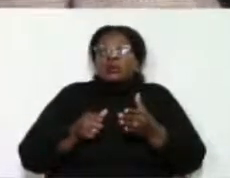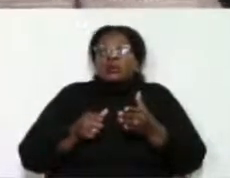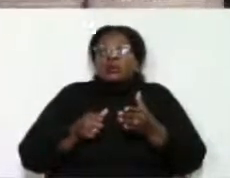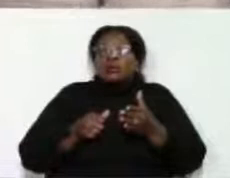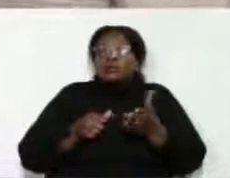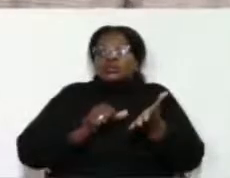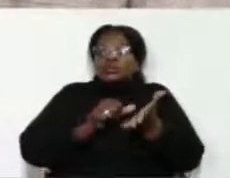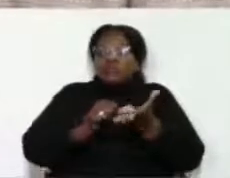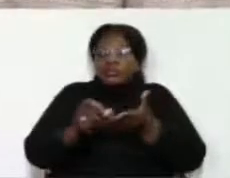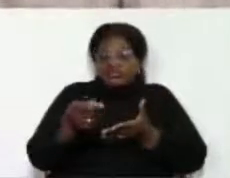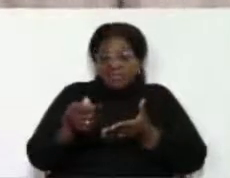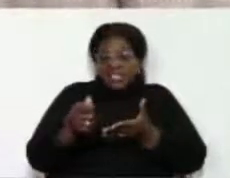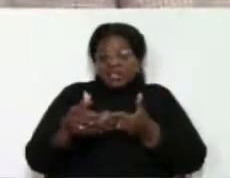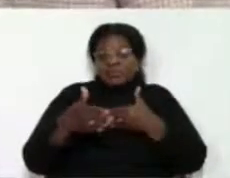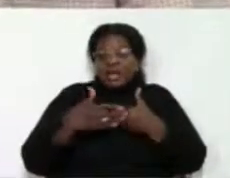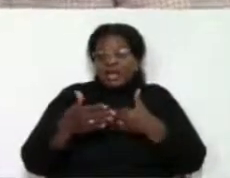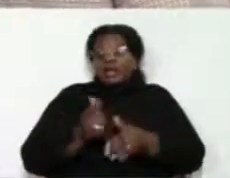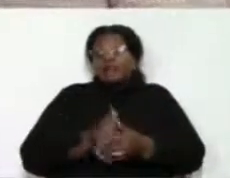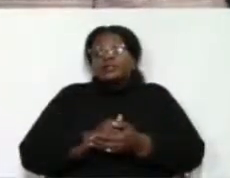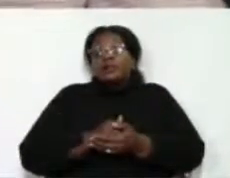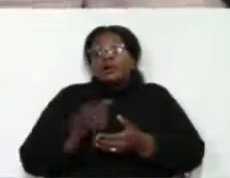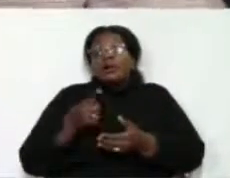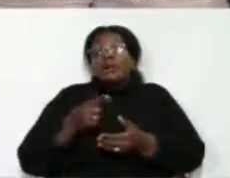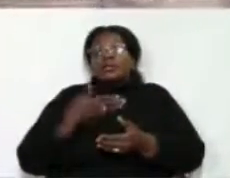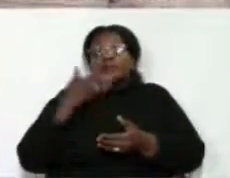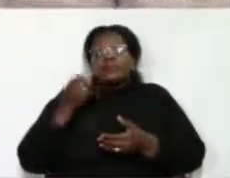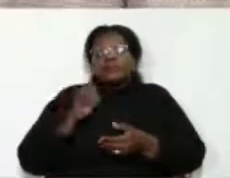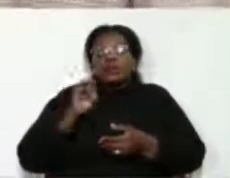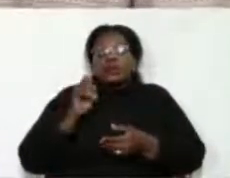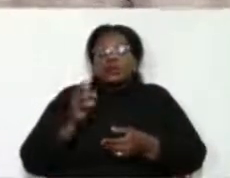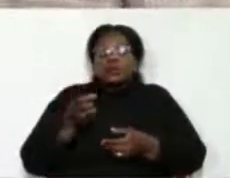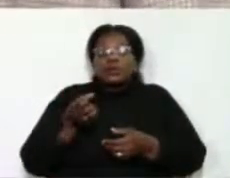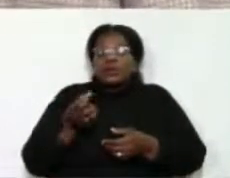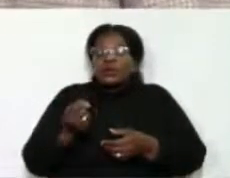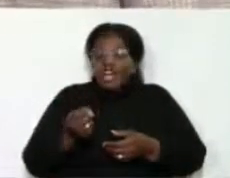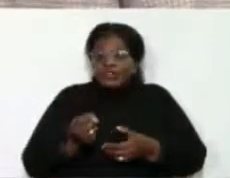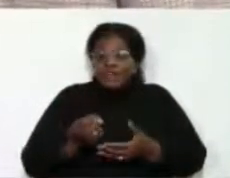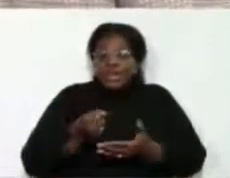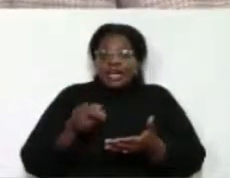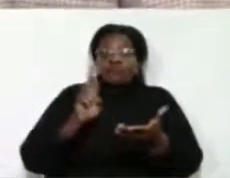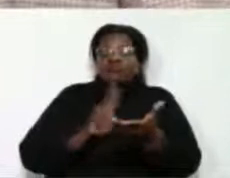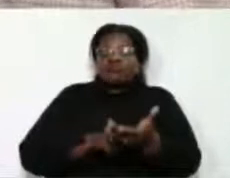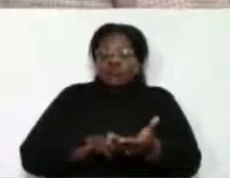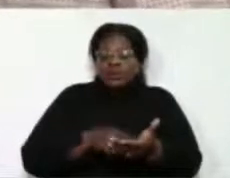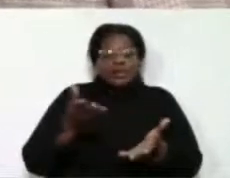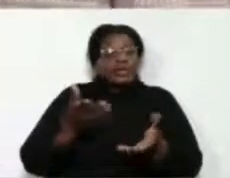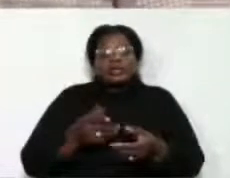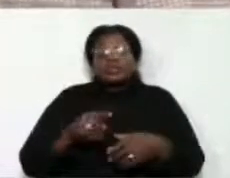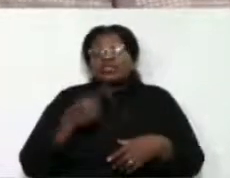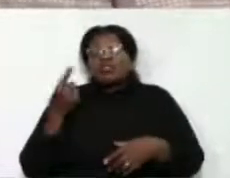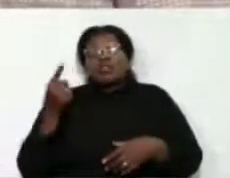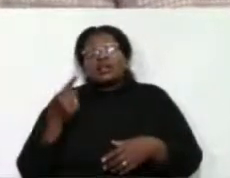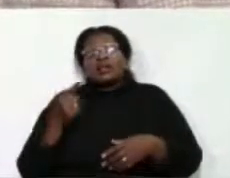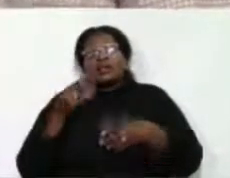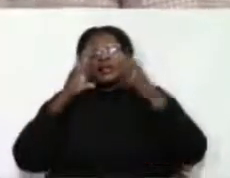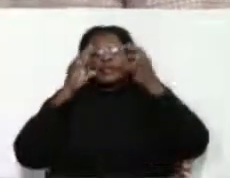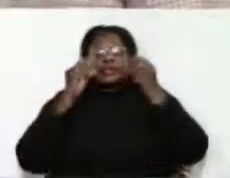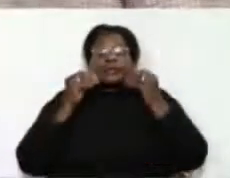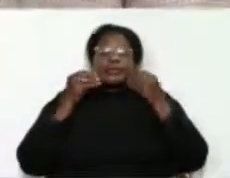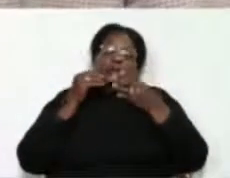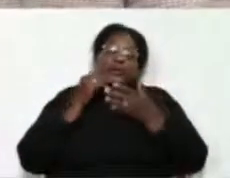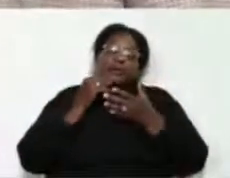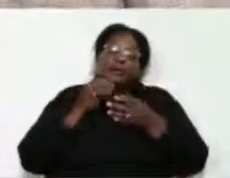deal, but it would be nice to have a report of some sort. Yeah. And that's like a quiet or a sleeping partner, they can say. Yeah.